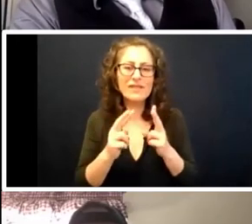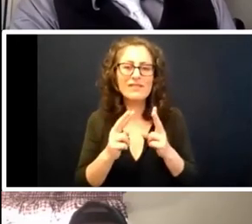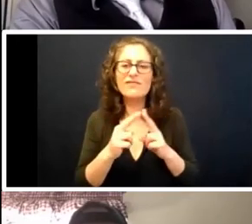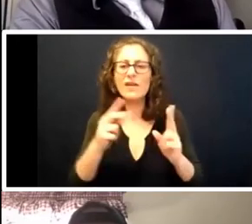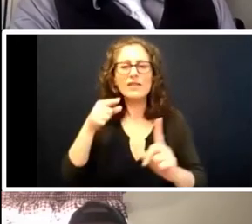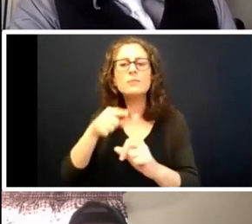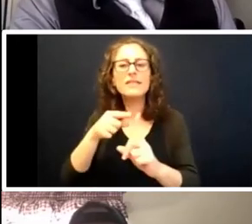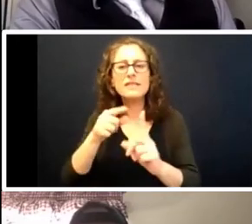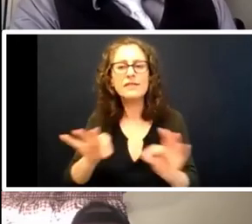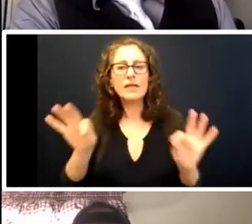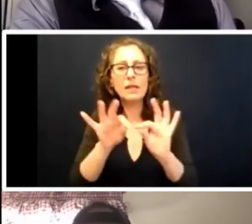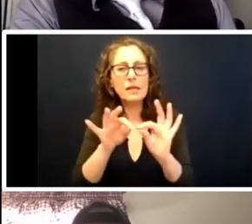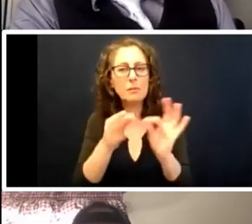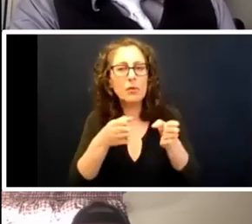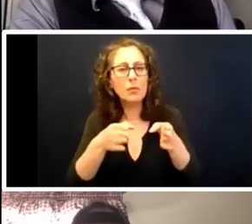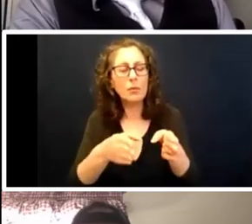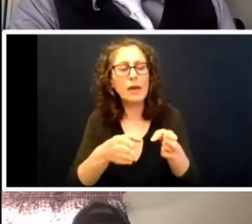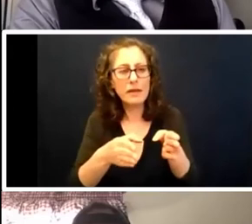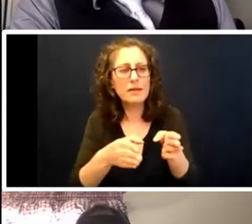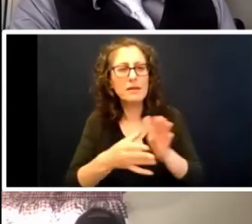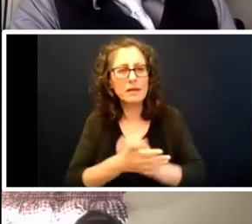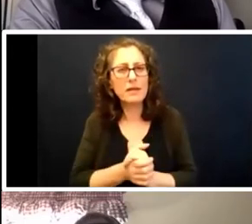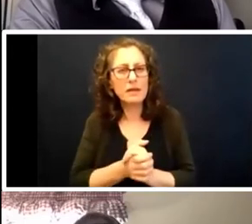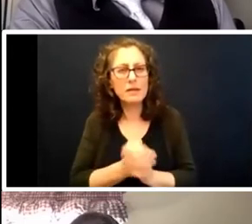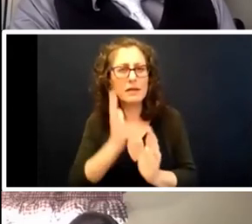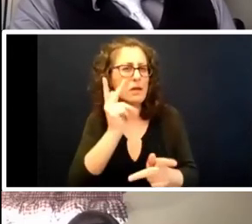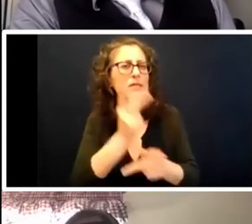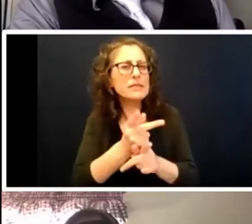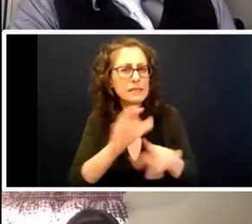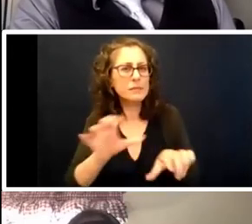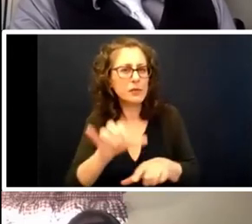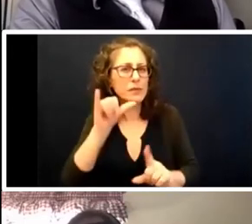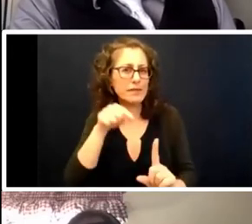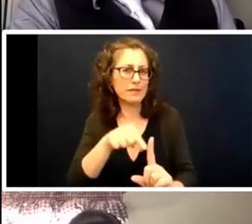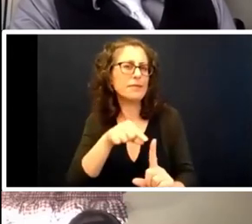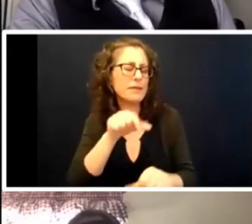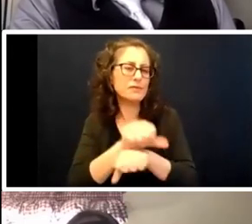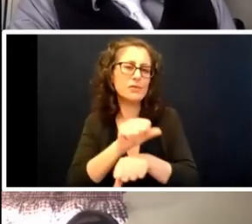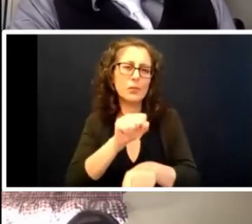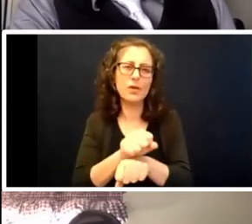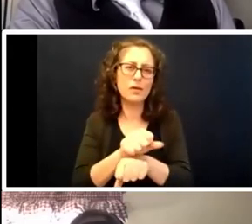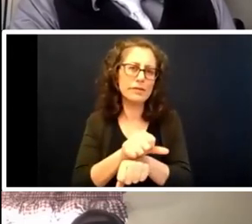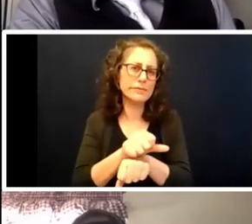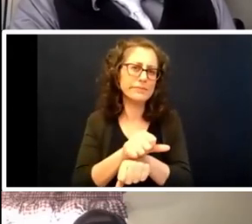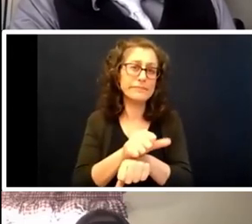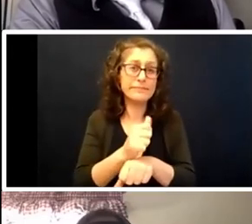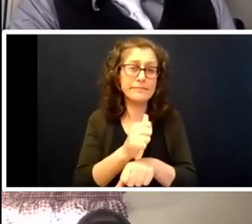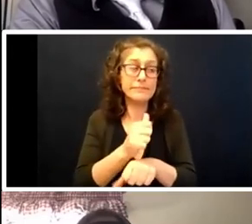just very specific and important way, I think that I want to keep doing this work, and I'm not sure how